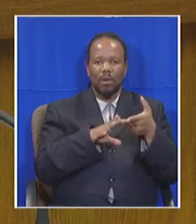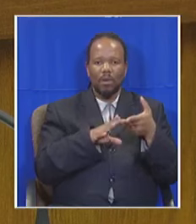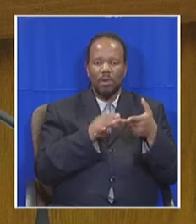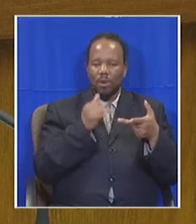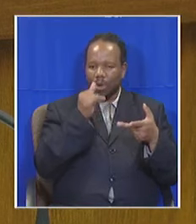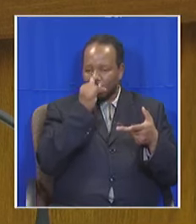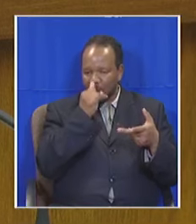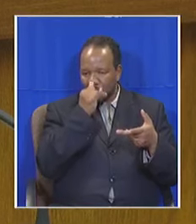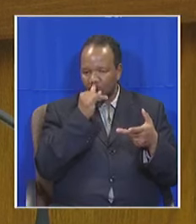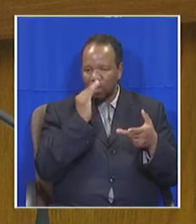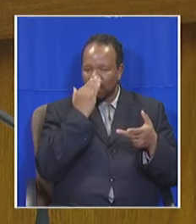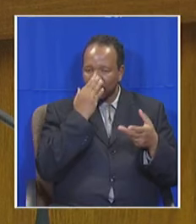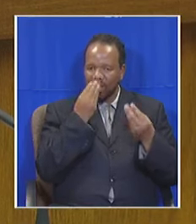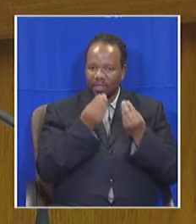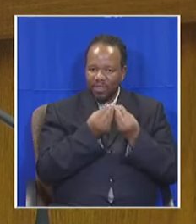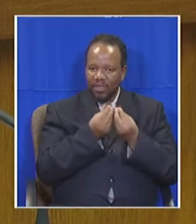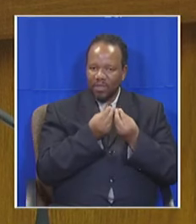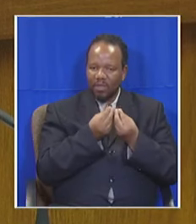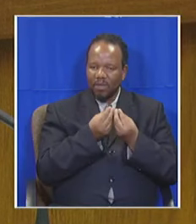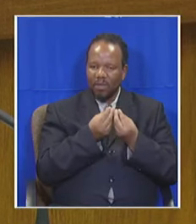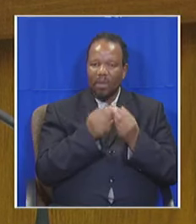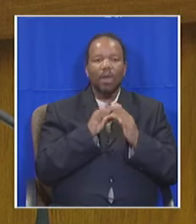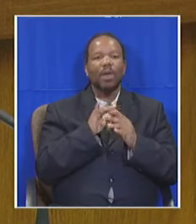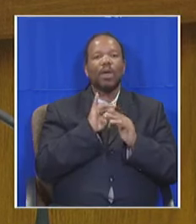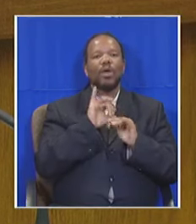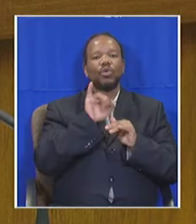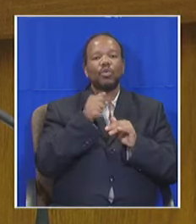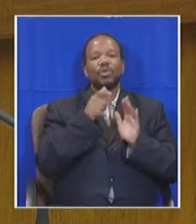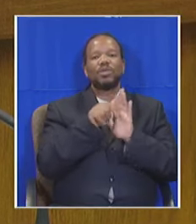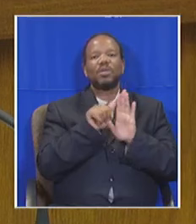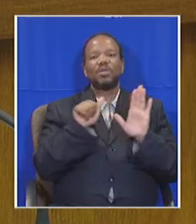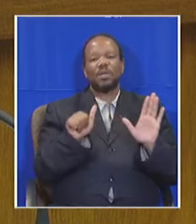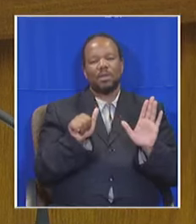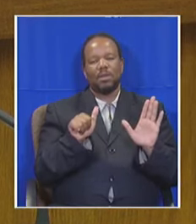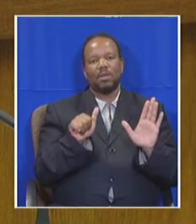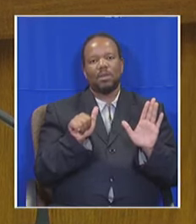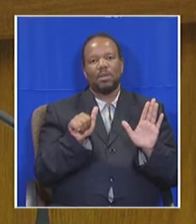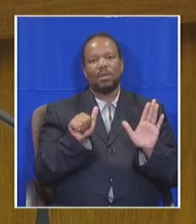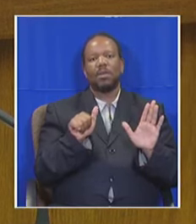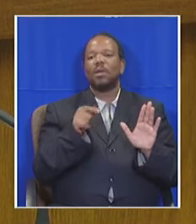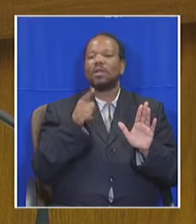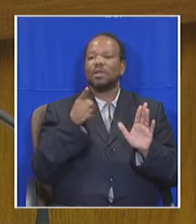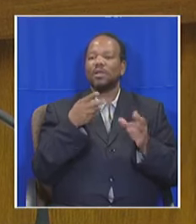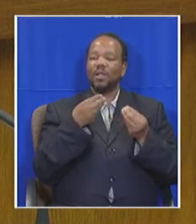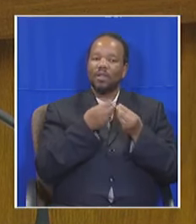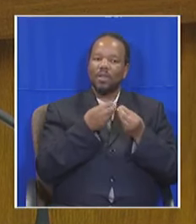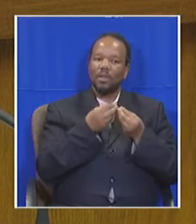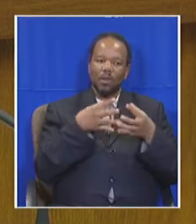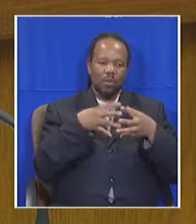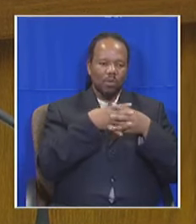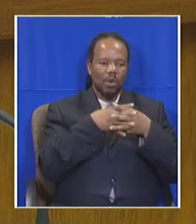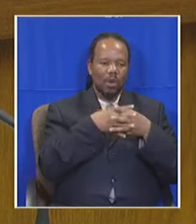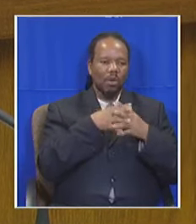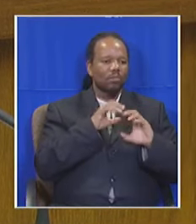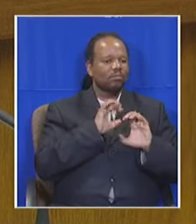and social decay. June 16 was the spark that ignited our liberation struggle. It was